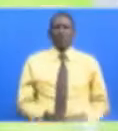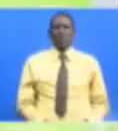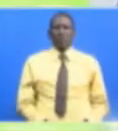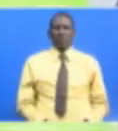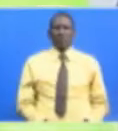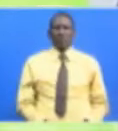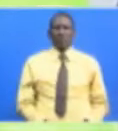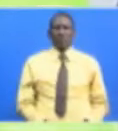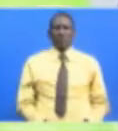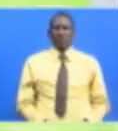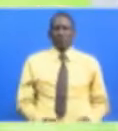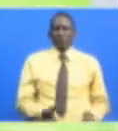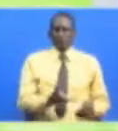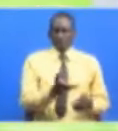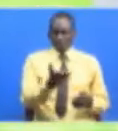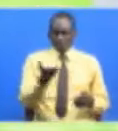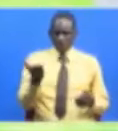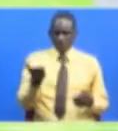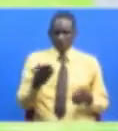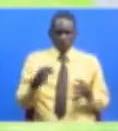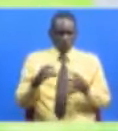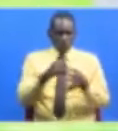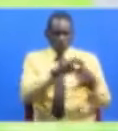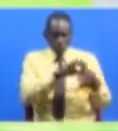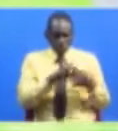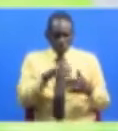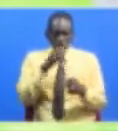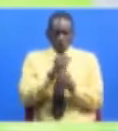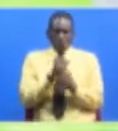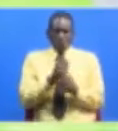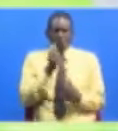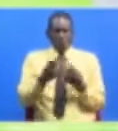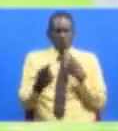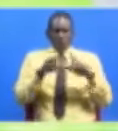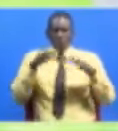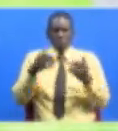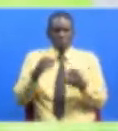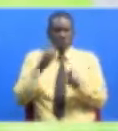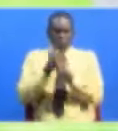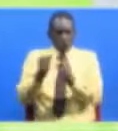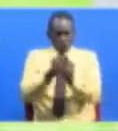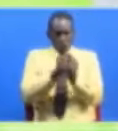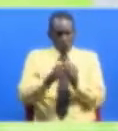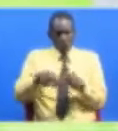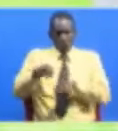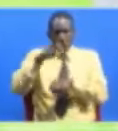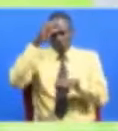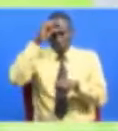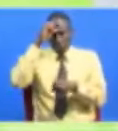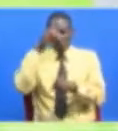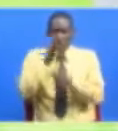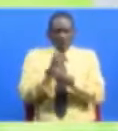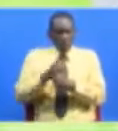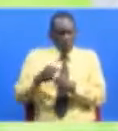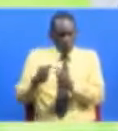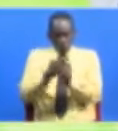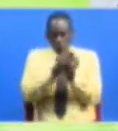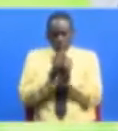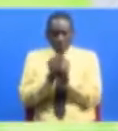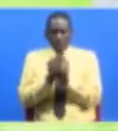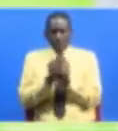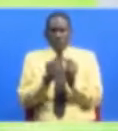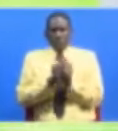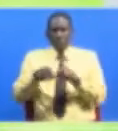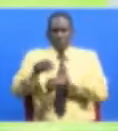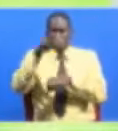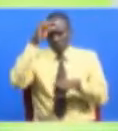So this is a collaboration effort that we have been talking about, and we are going to work very closely with the